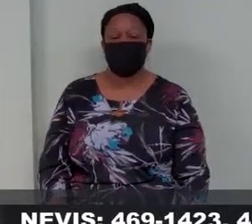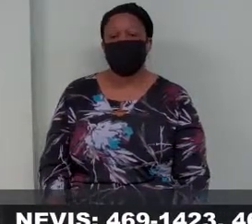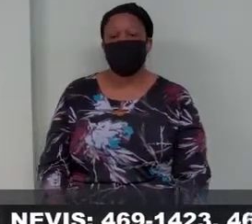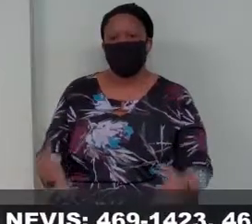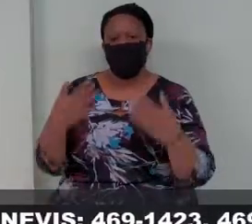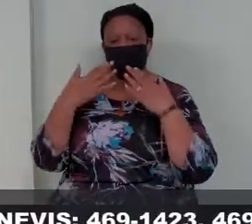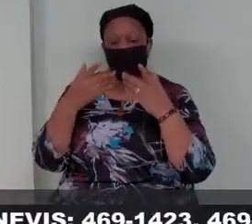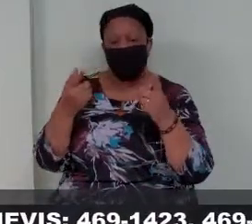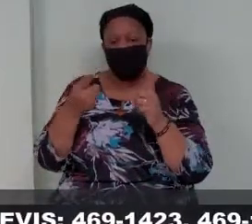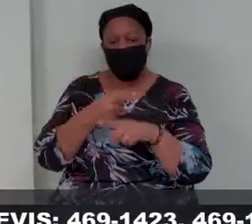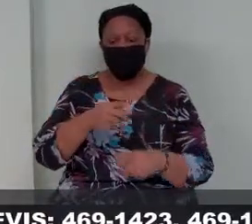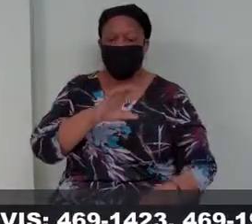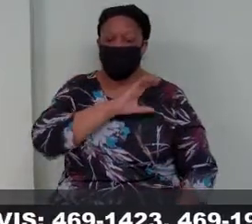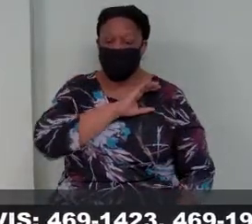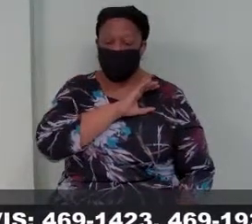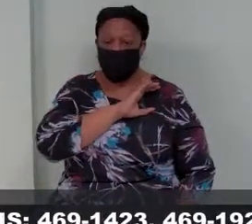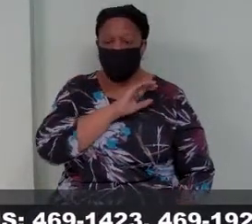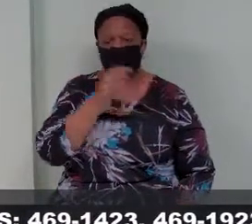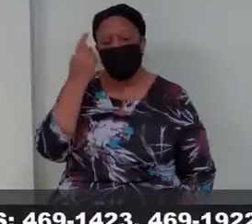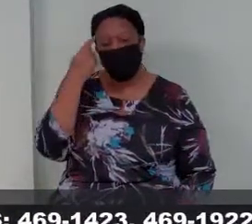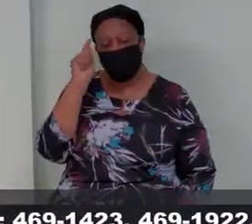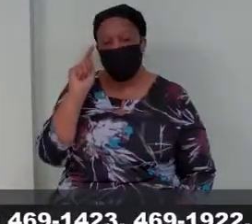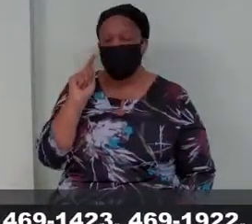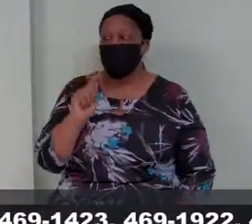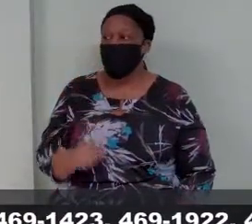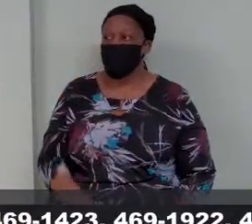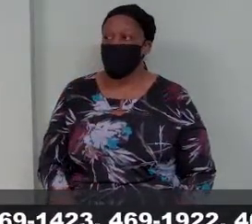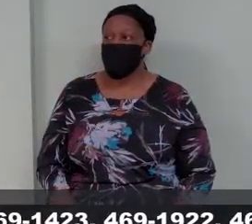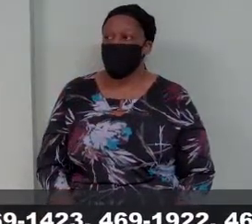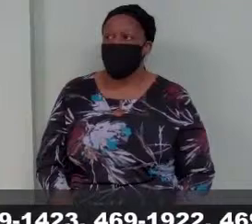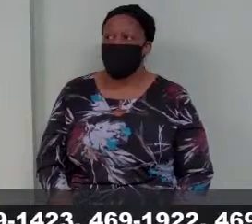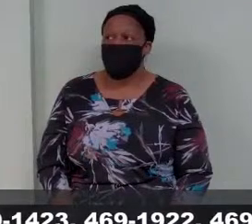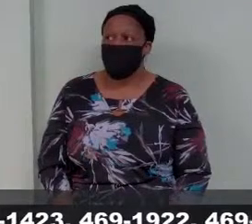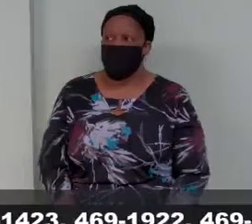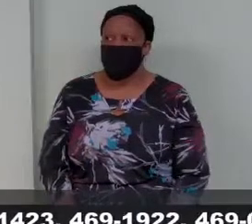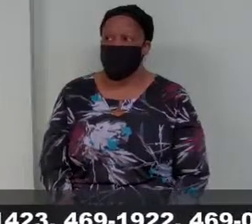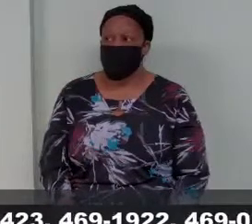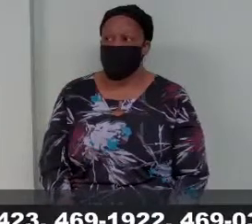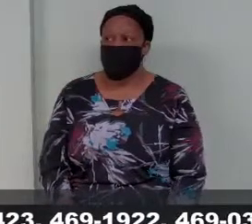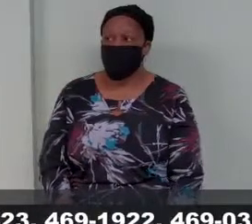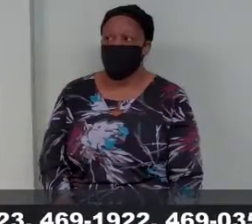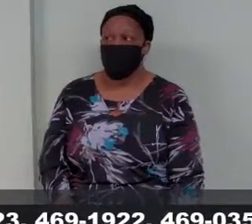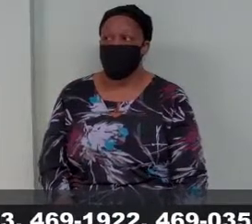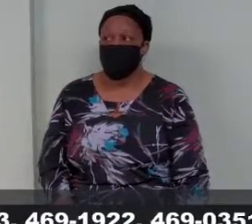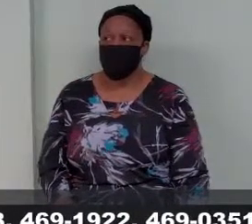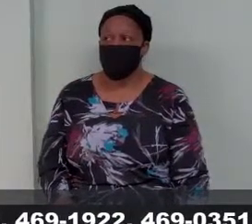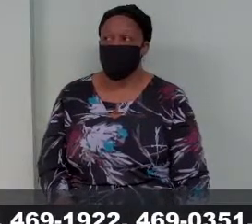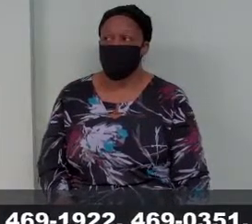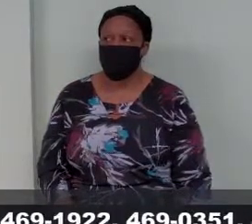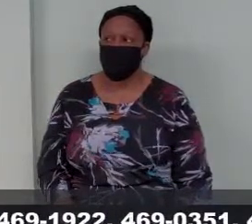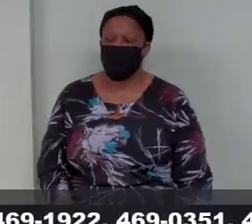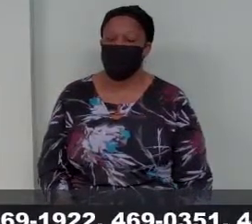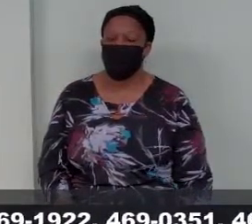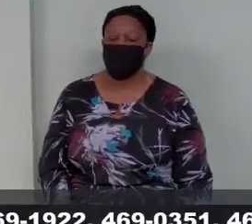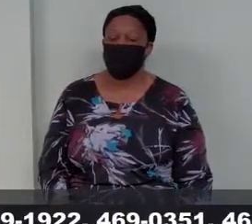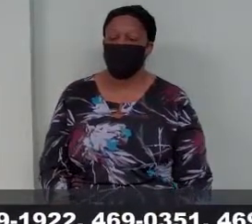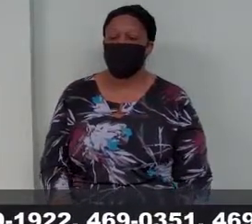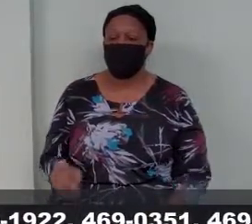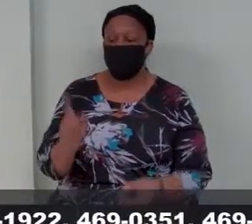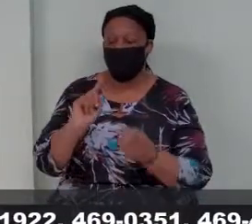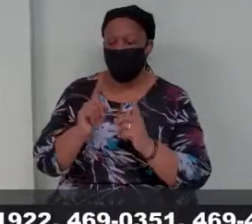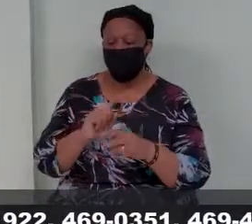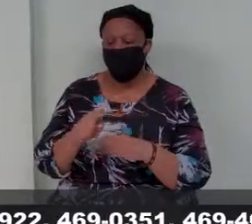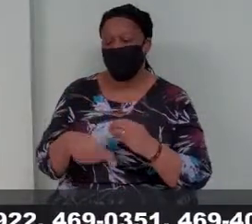thank Superintendent Henry, Divisional Commander for District A, for his